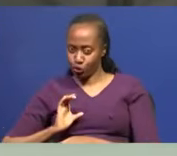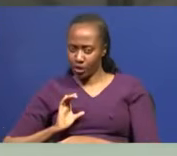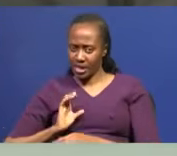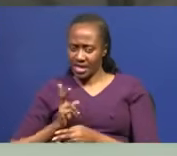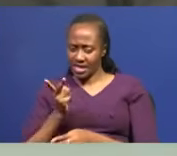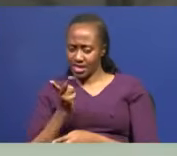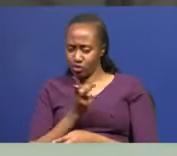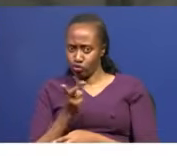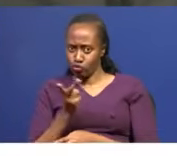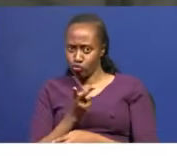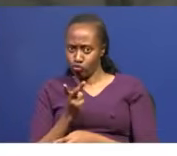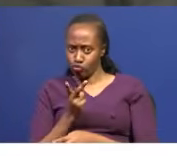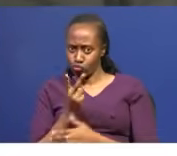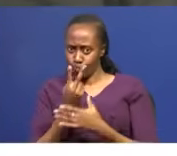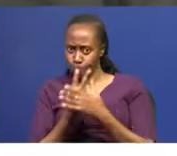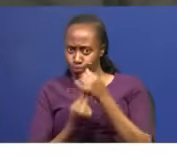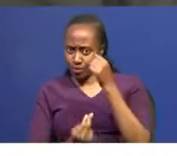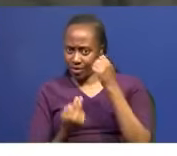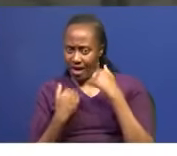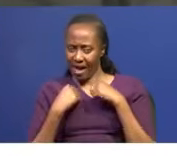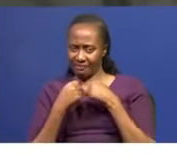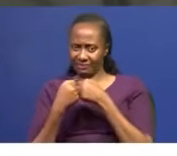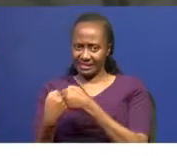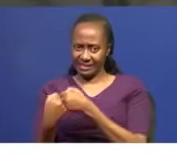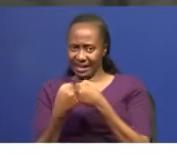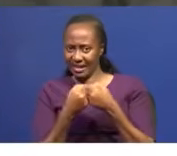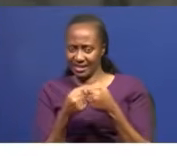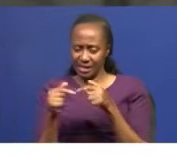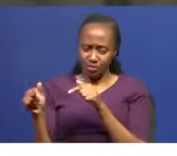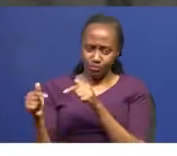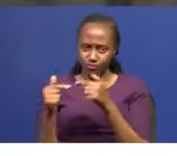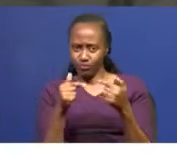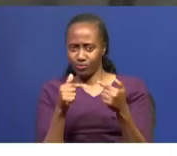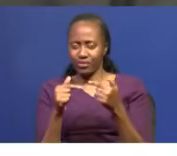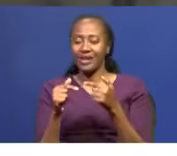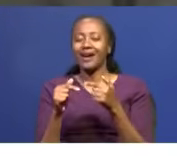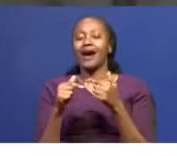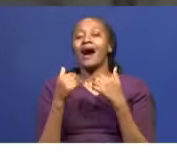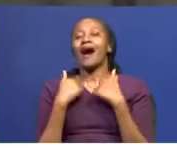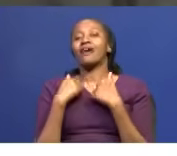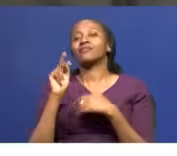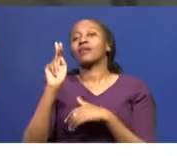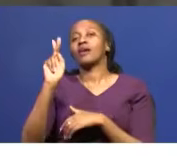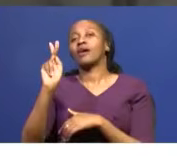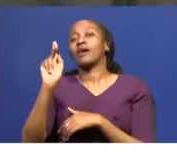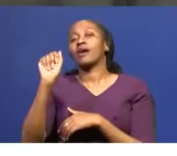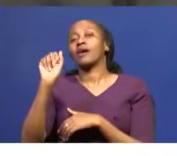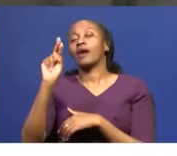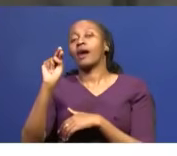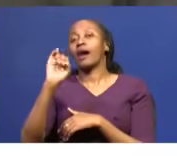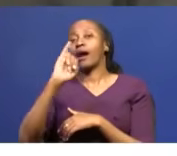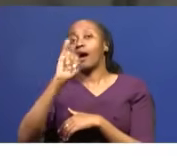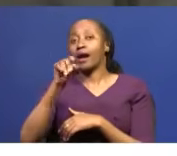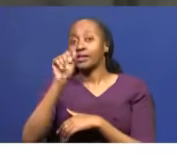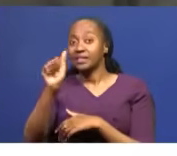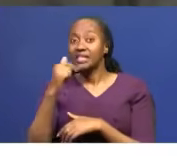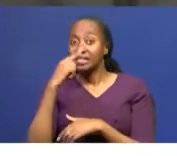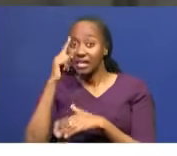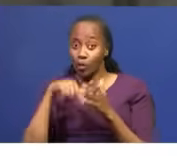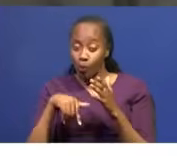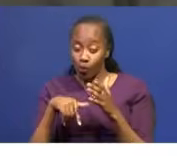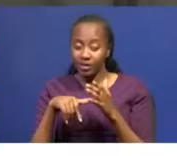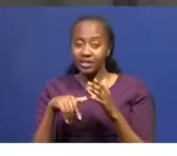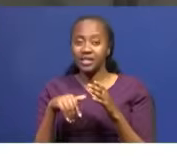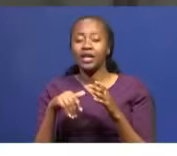is persisting, with the Inspector General of Police, Douglas Kanja, insisting that the matter be heard in camera, citing issues